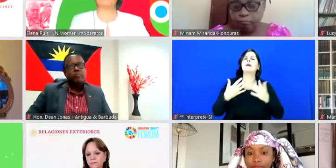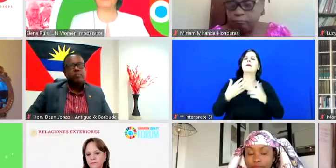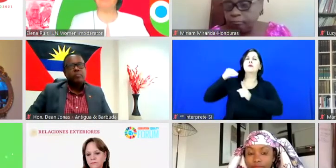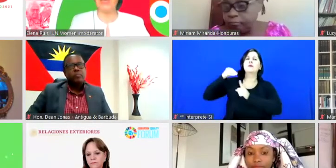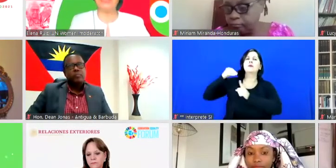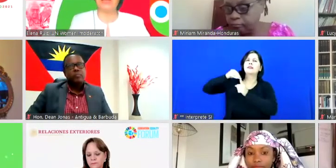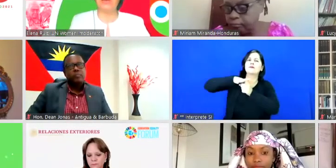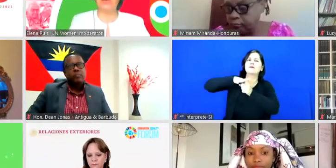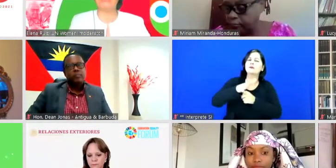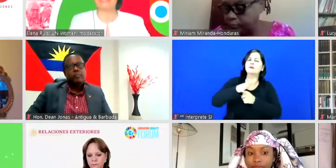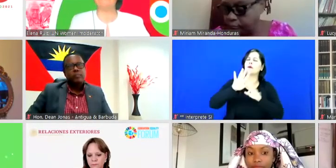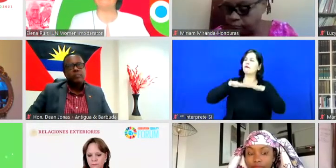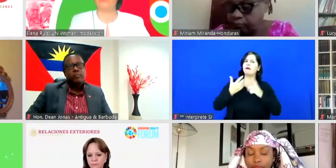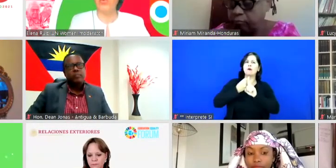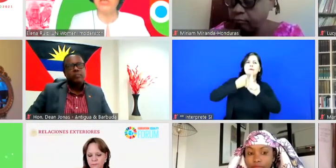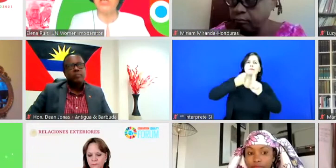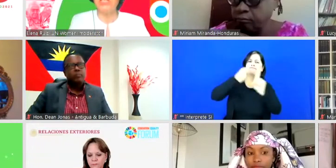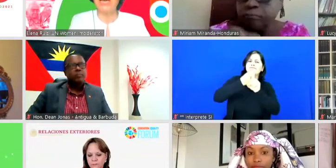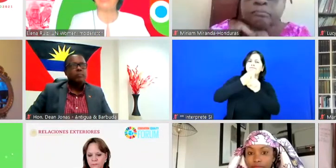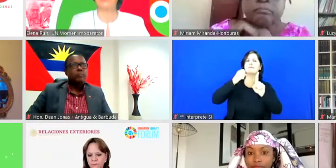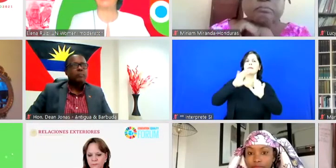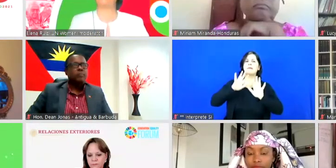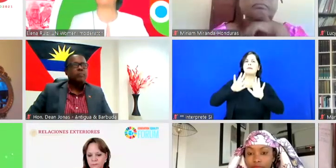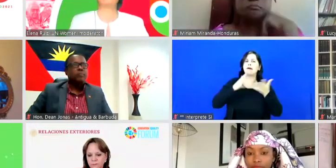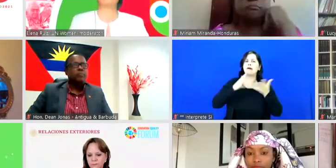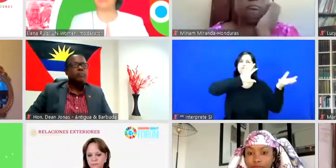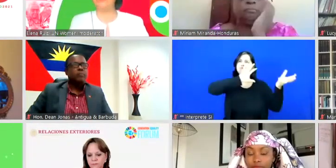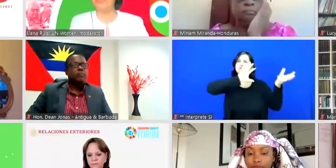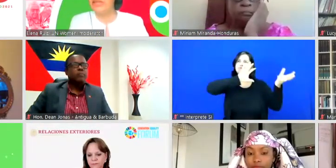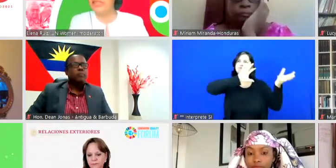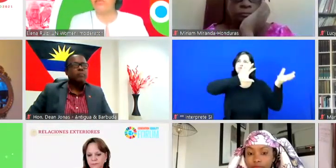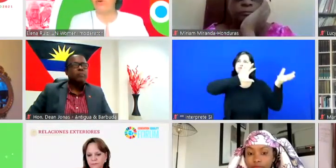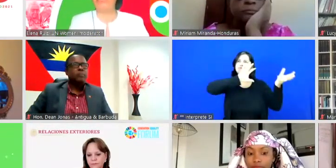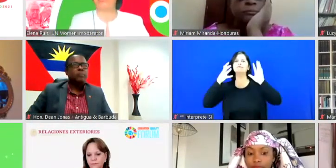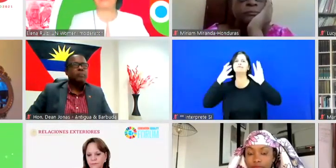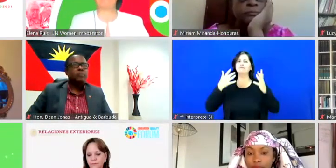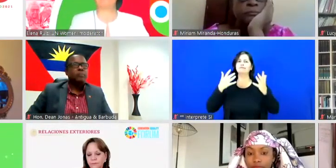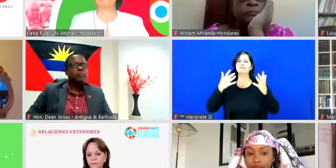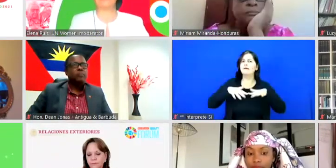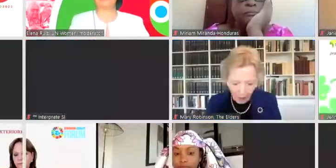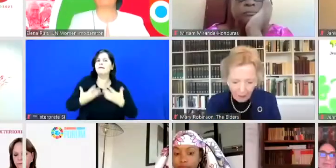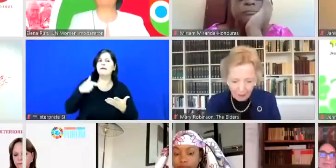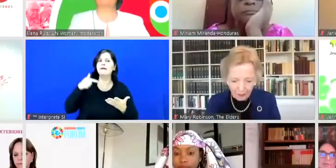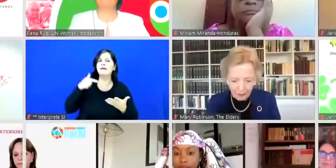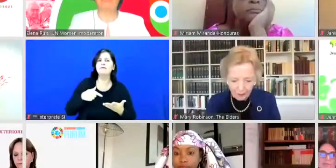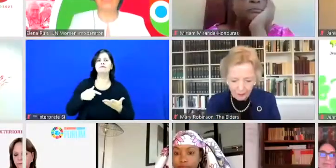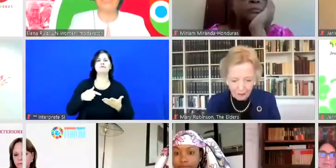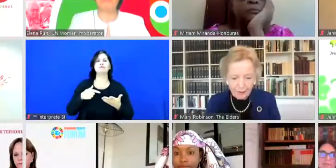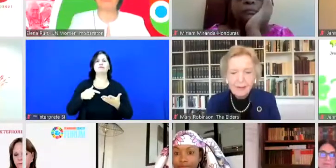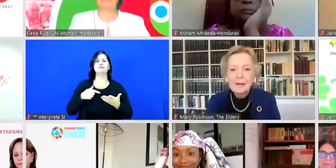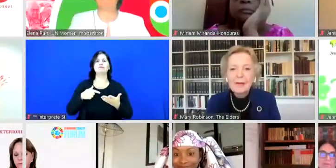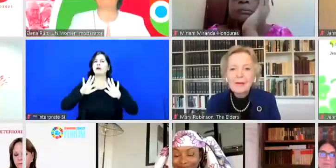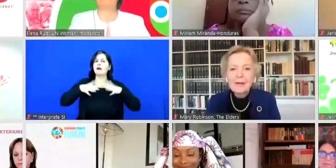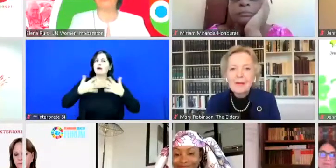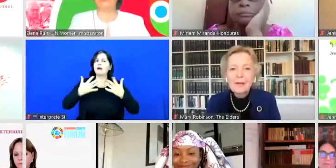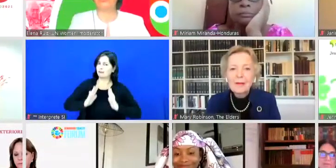change impacting the lives of women in Chad and whether and how this has evolved over time? Madame Ibrahim,